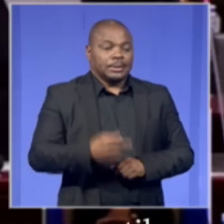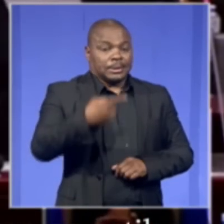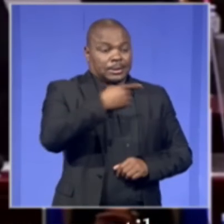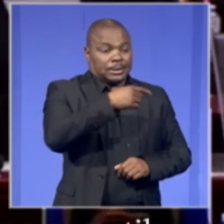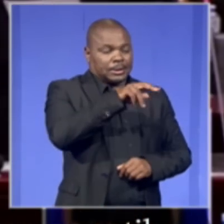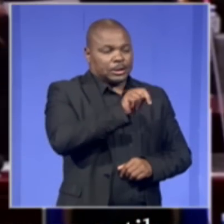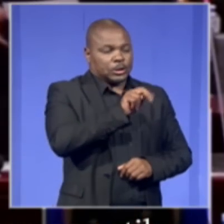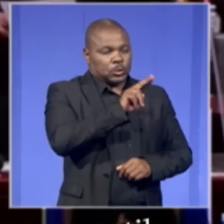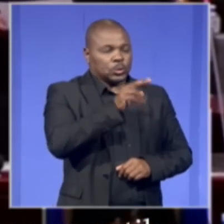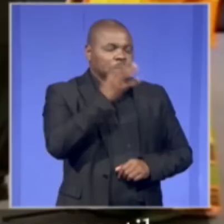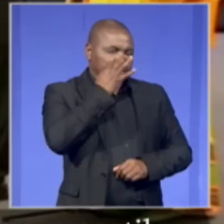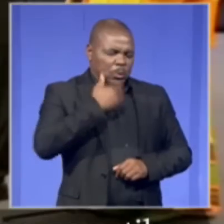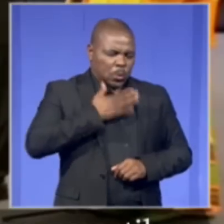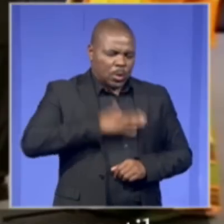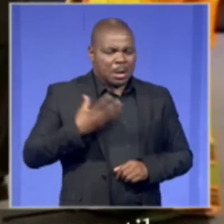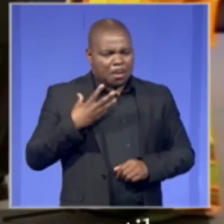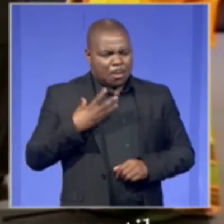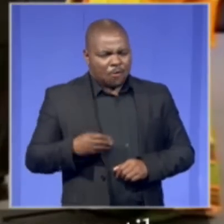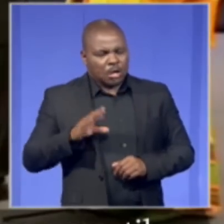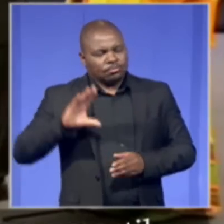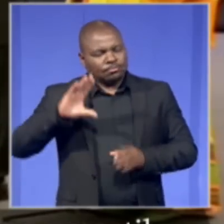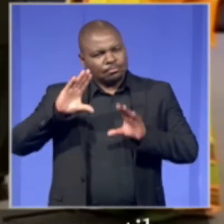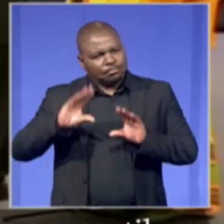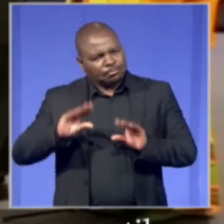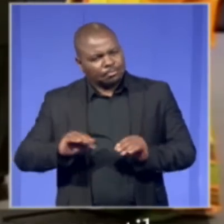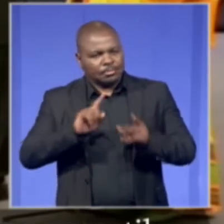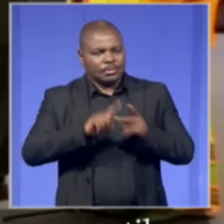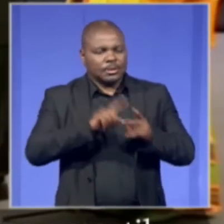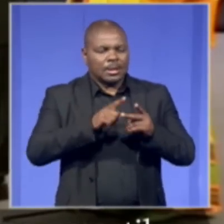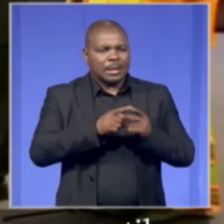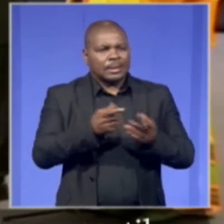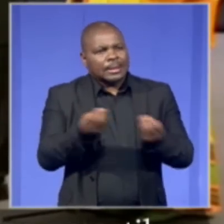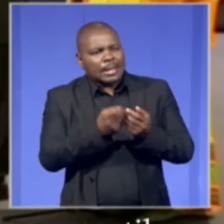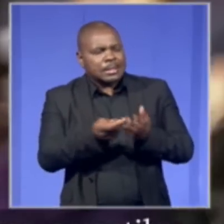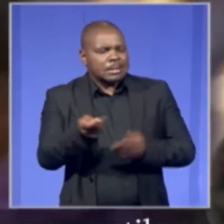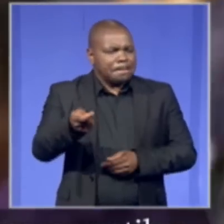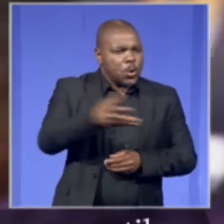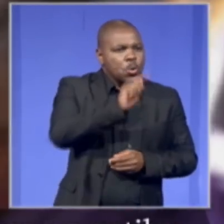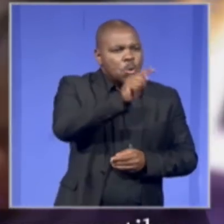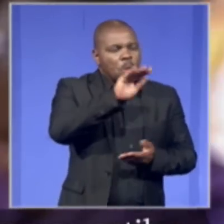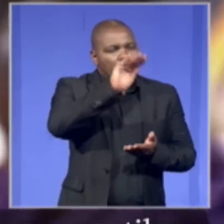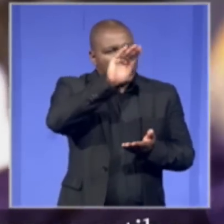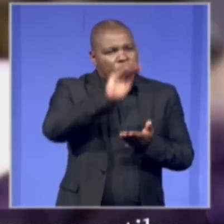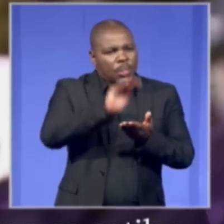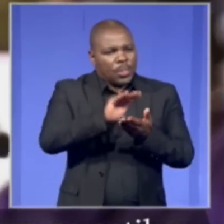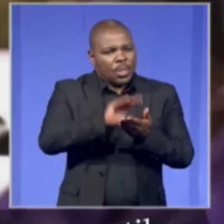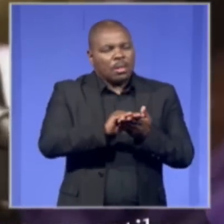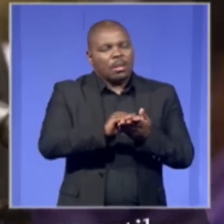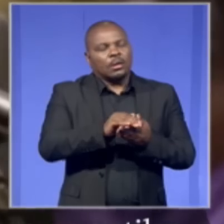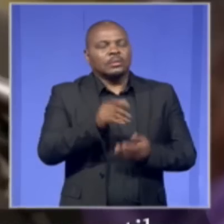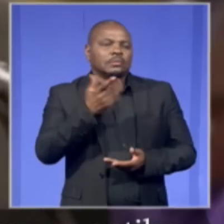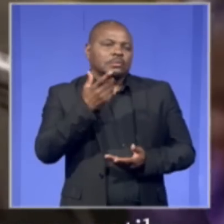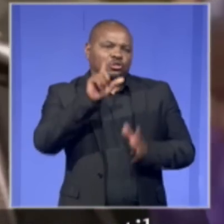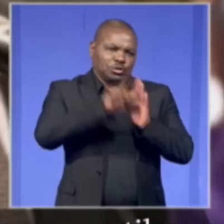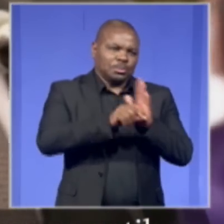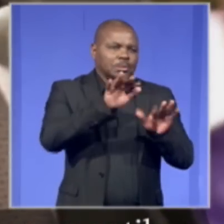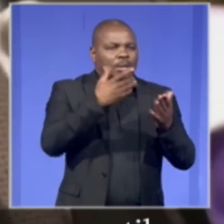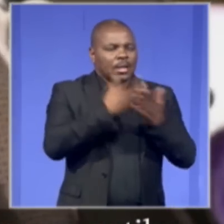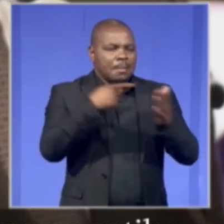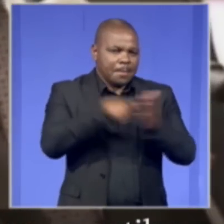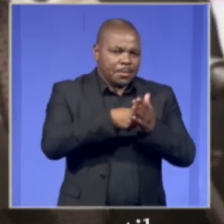reduce poverty and to lower the cost of living. The parties are all